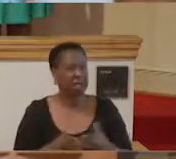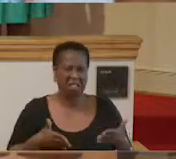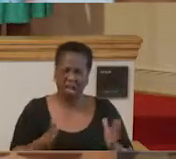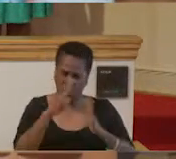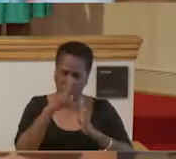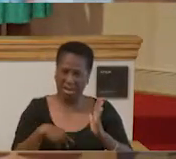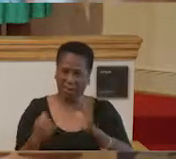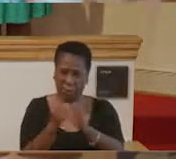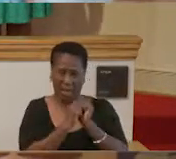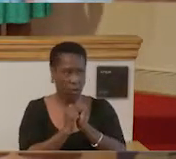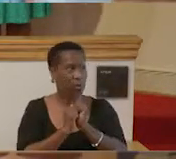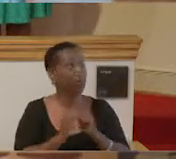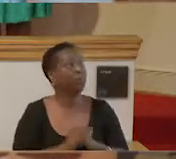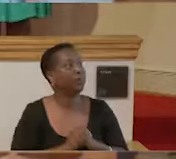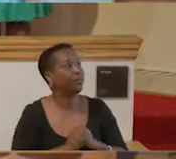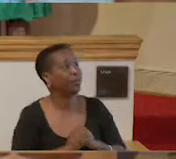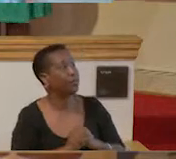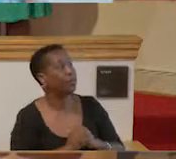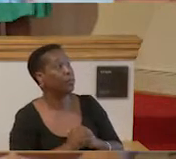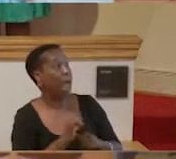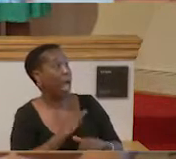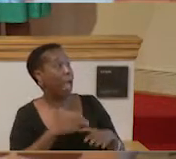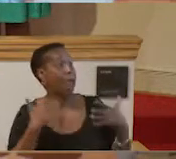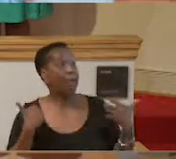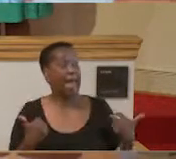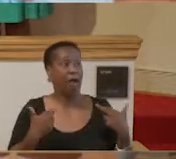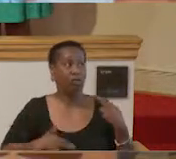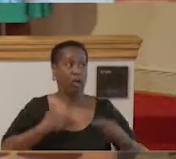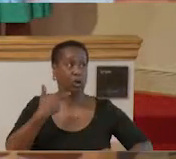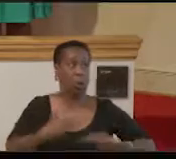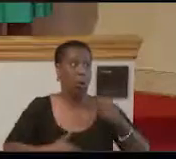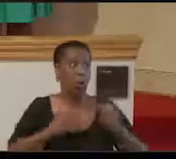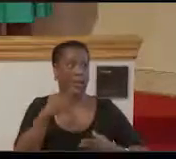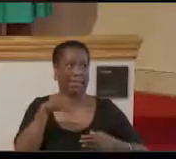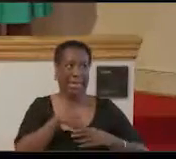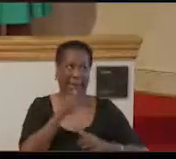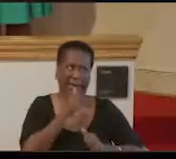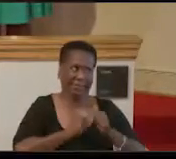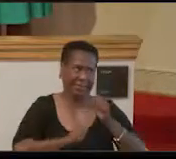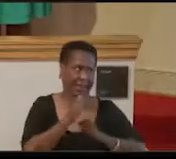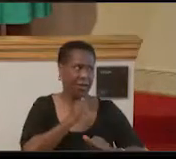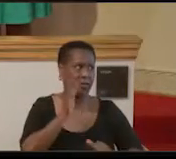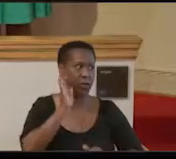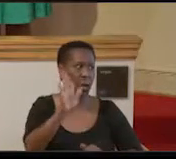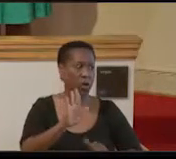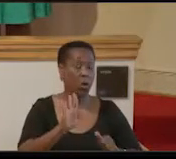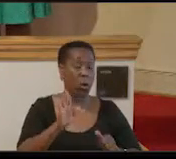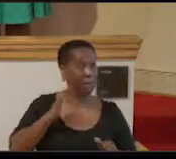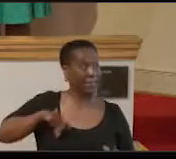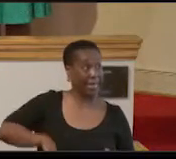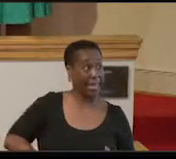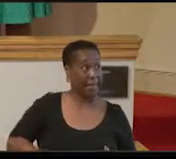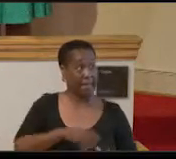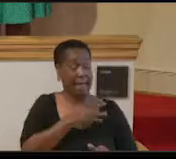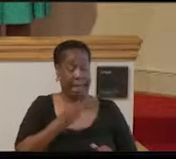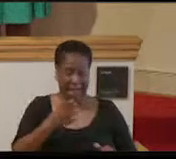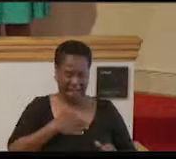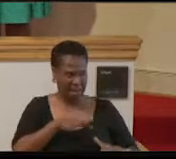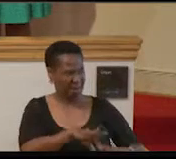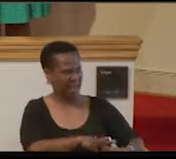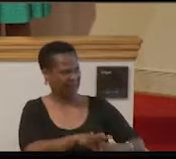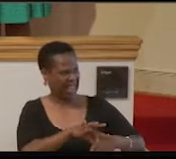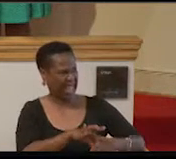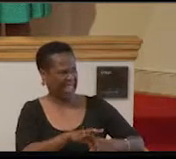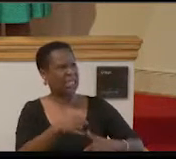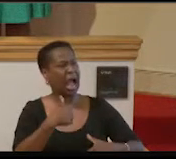all read together. I am now rejoicing in my sufferings for your sake, and in my flesh I